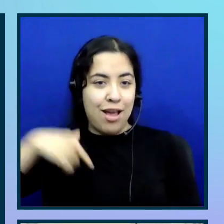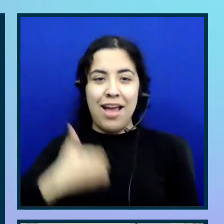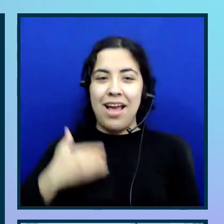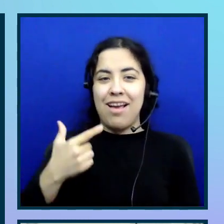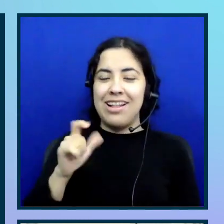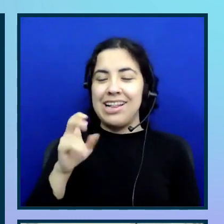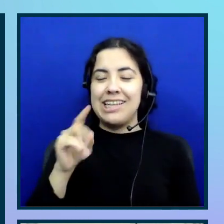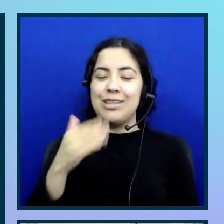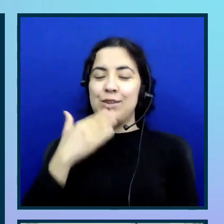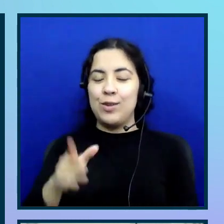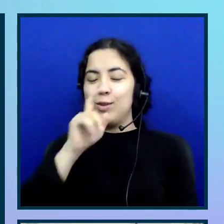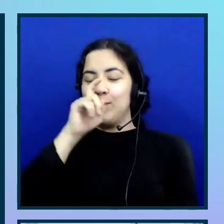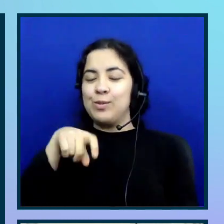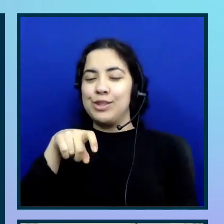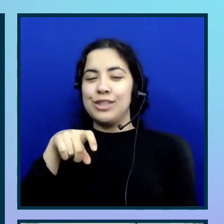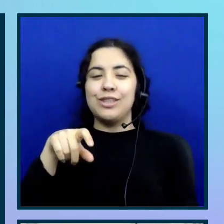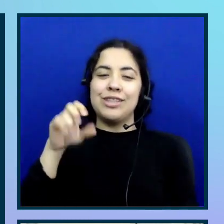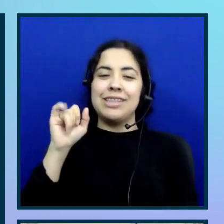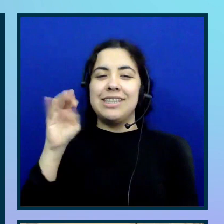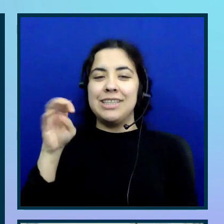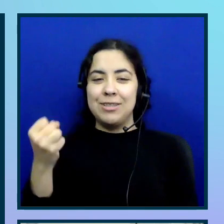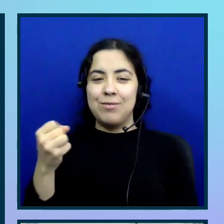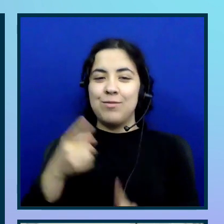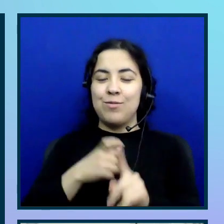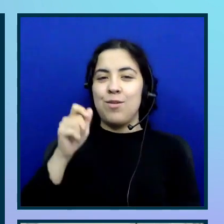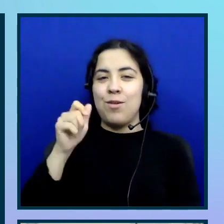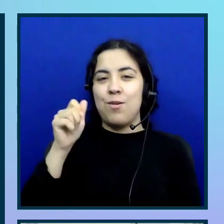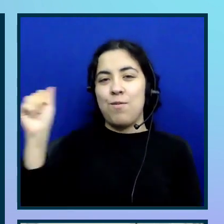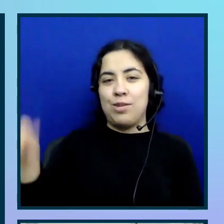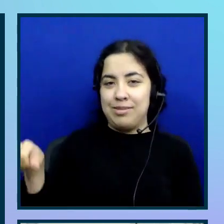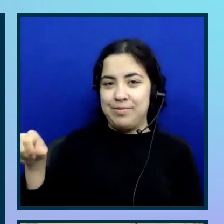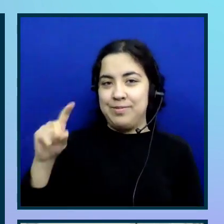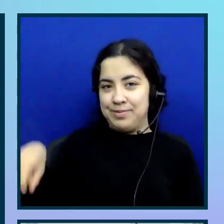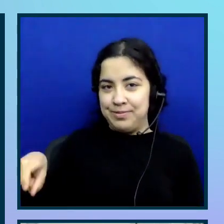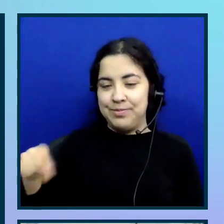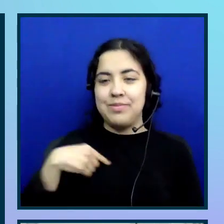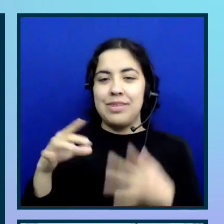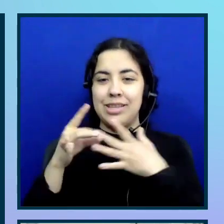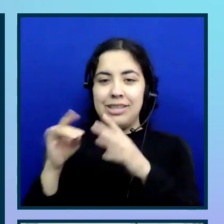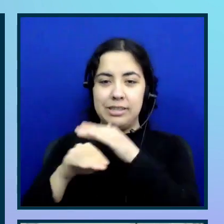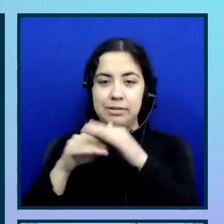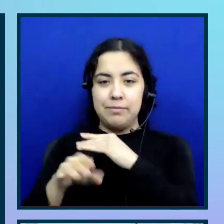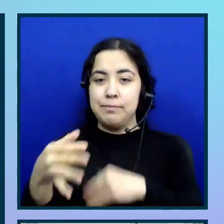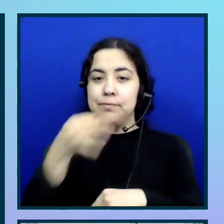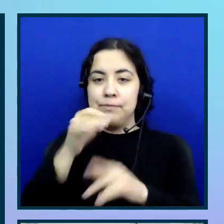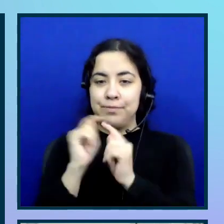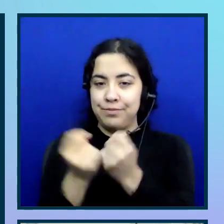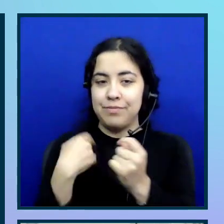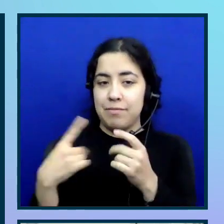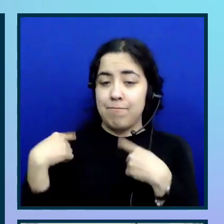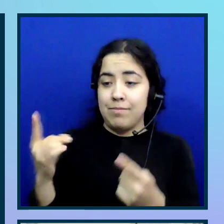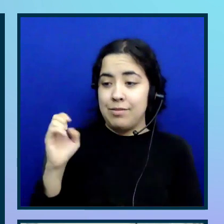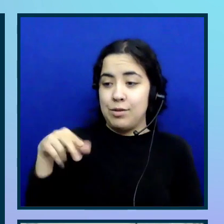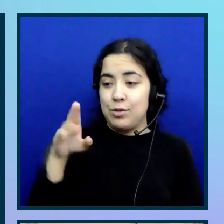Sims, coming to you from Austin, Texas, and I lead the accessibility expert team here. I've been at Deque for 10